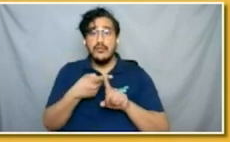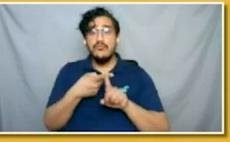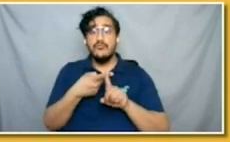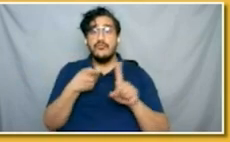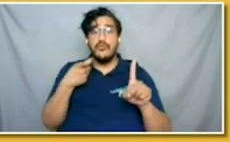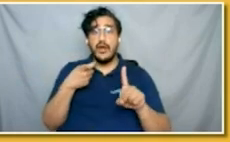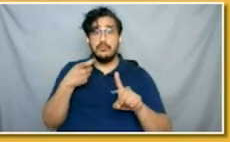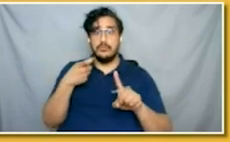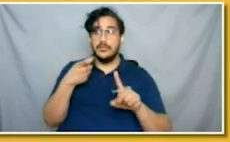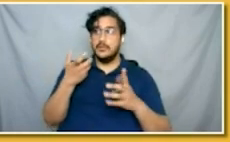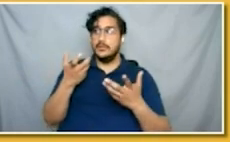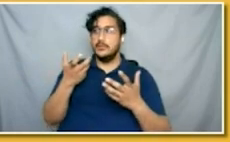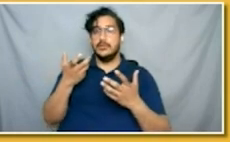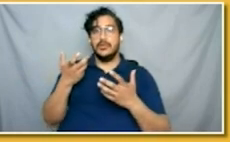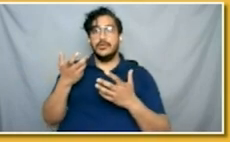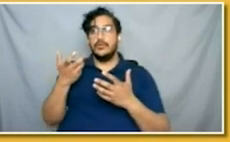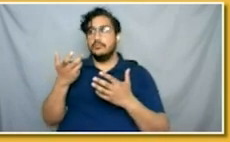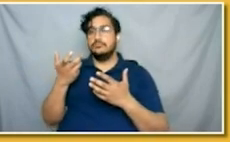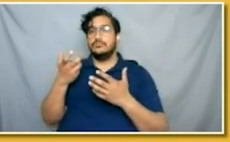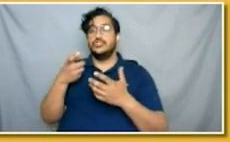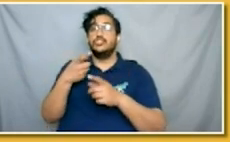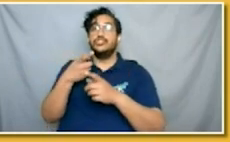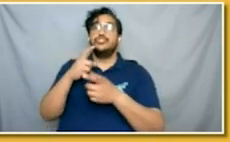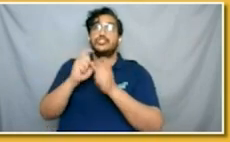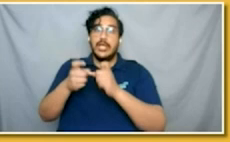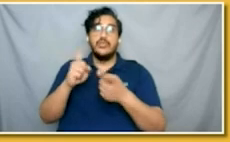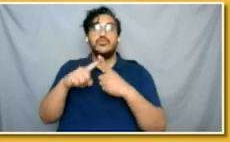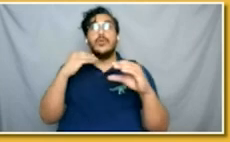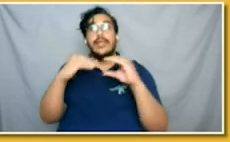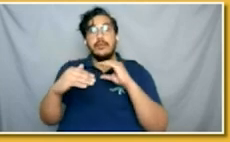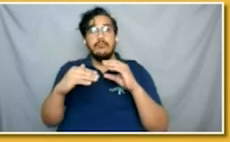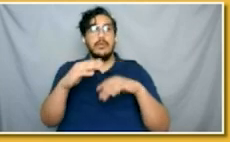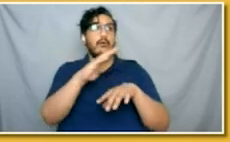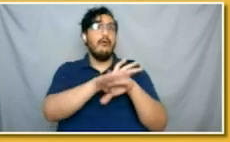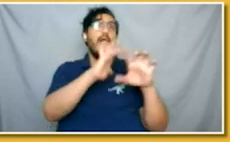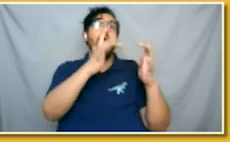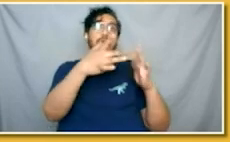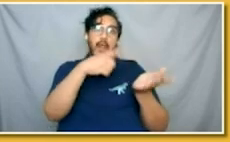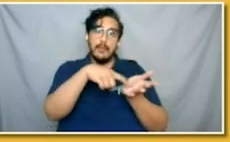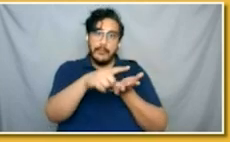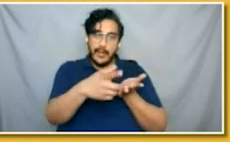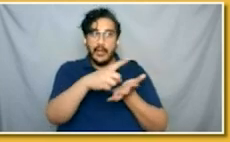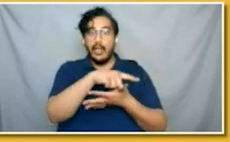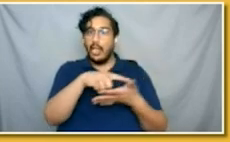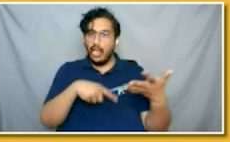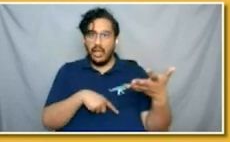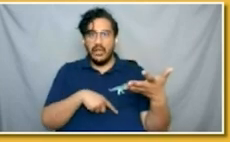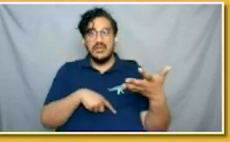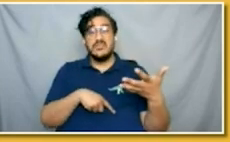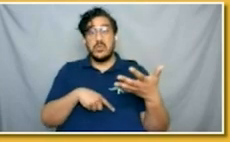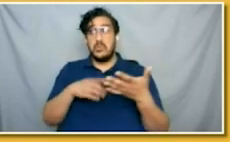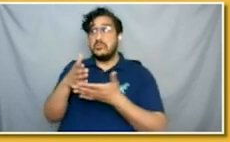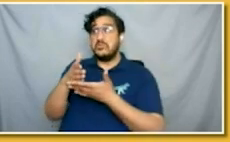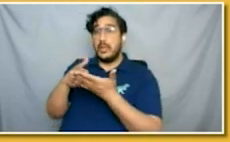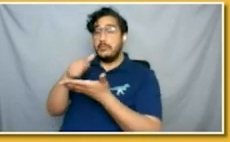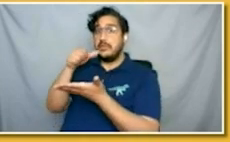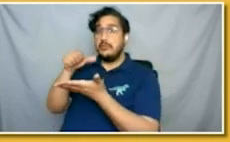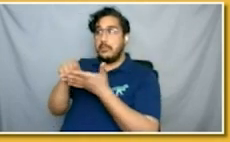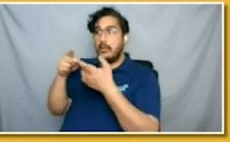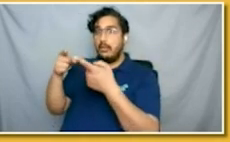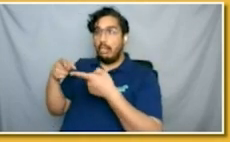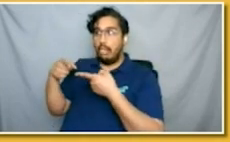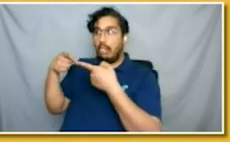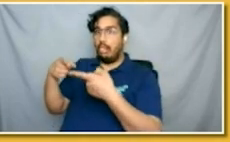email, there were all these things that, you know, chipped away at certain segments of the mail that made certain portions of what the